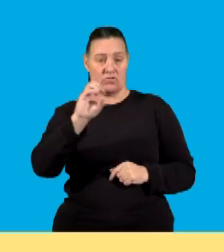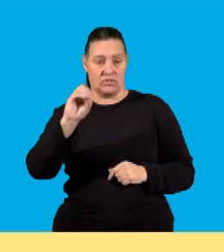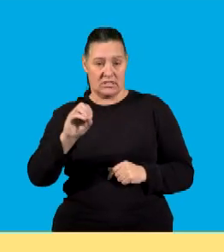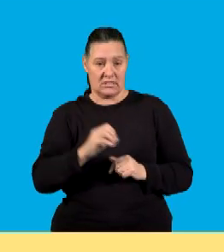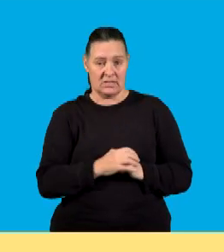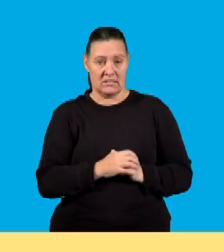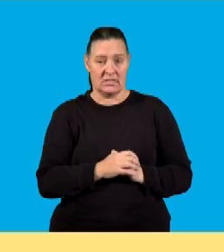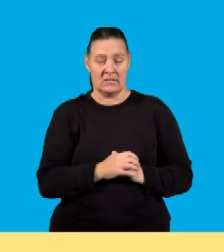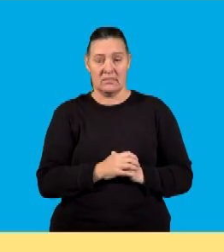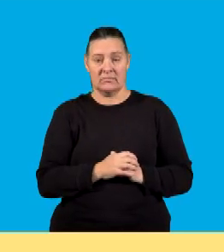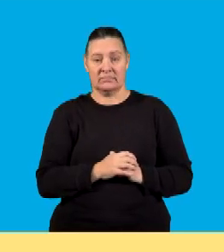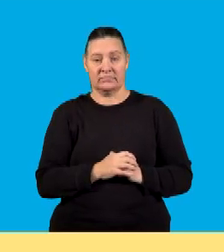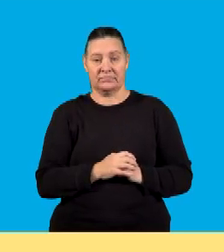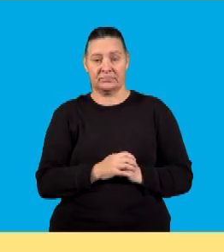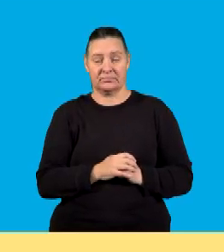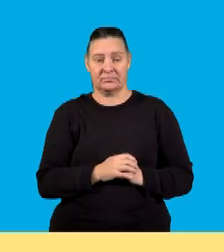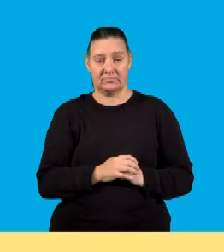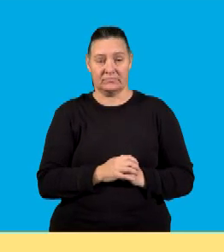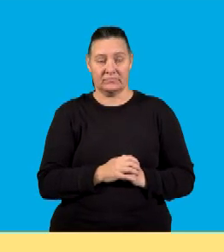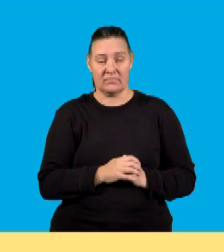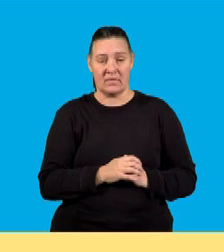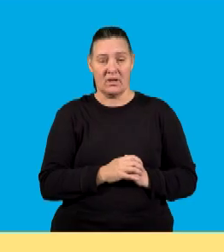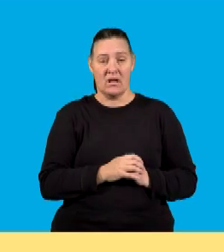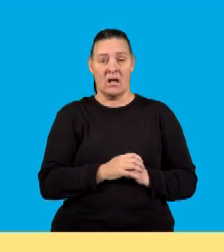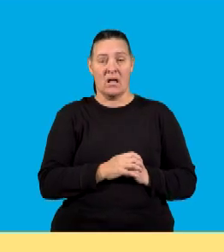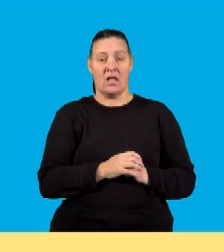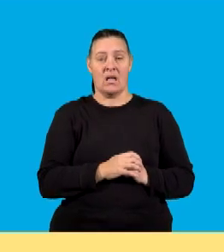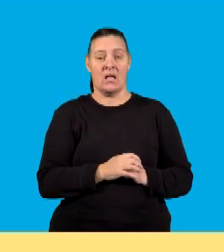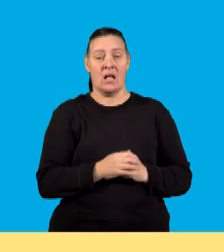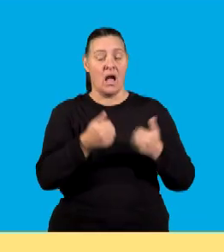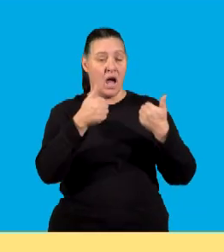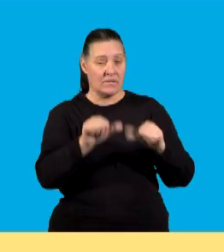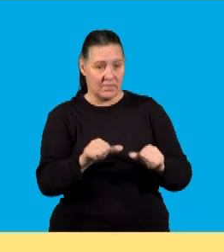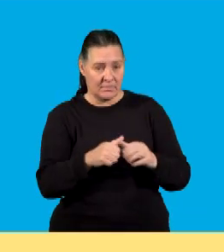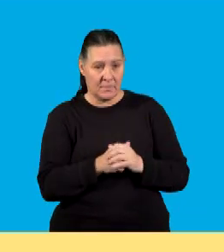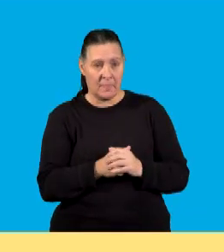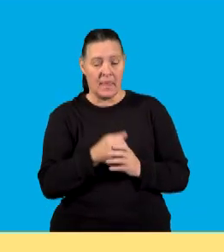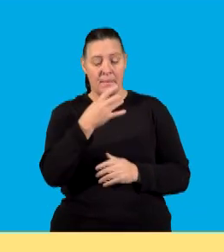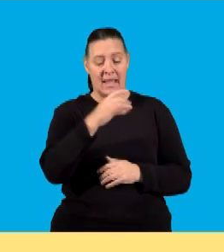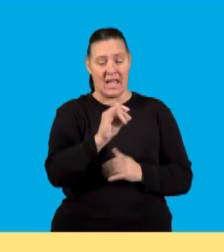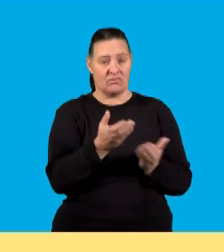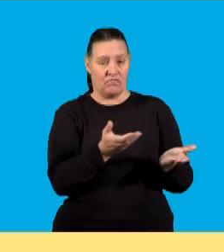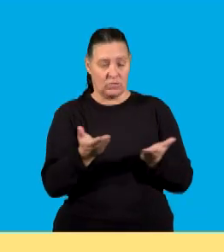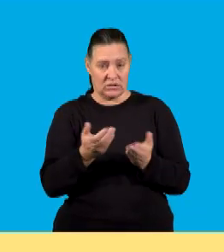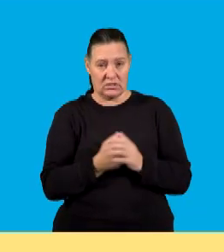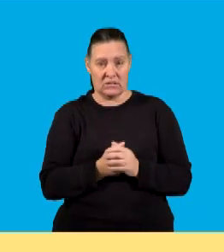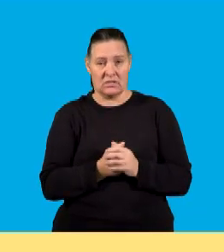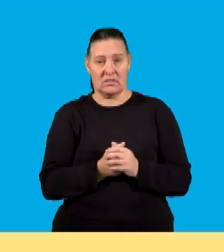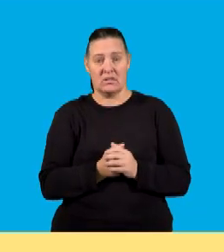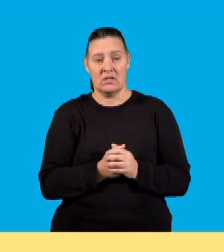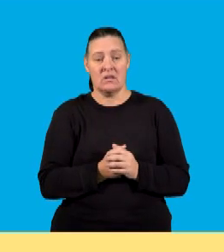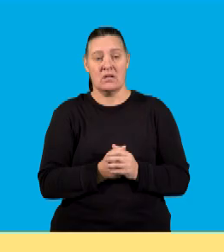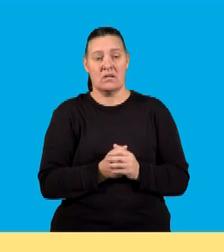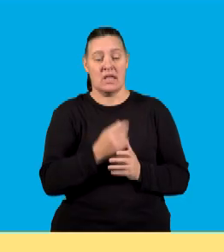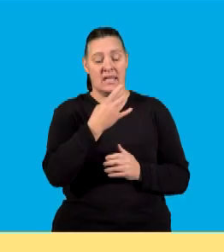68,400, favorable bank balance. After bank, the next one becomes my cash float. So I'll come here